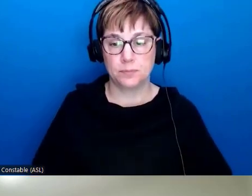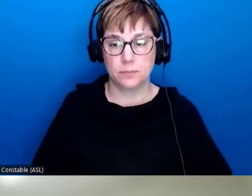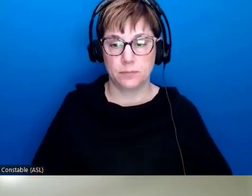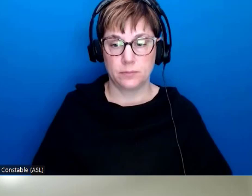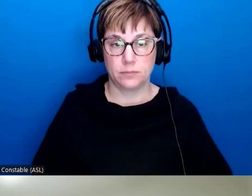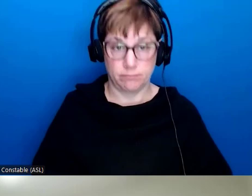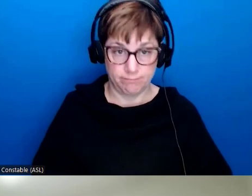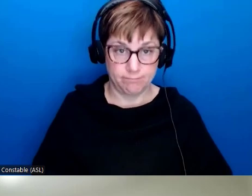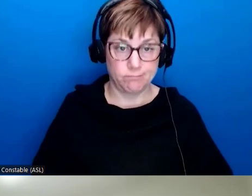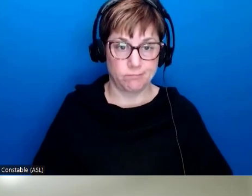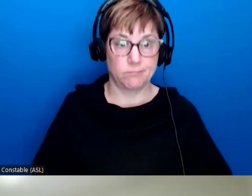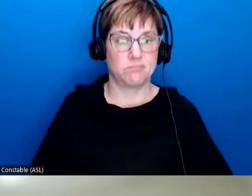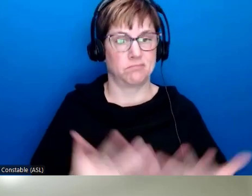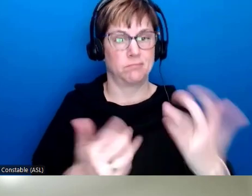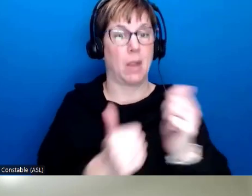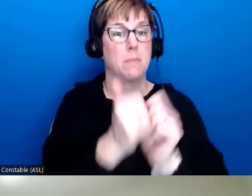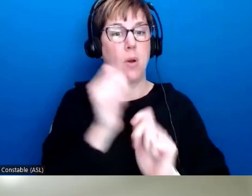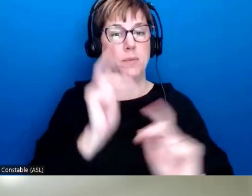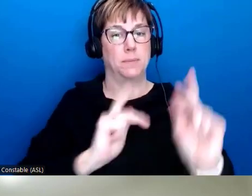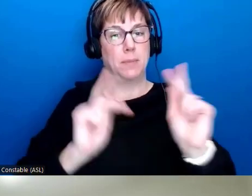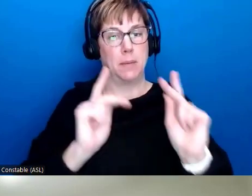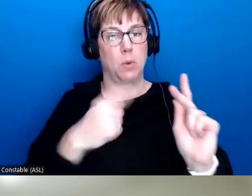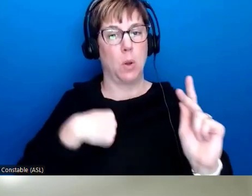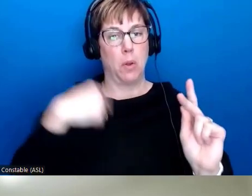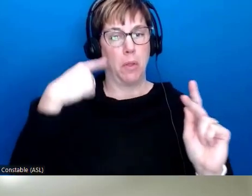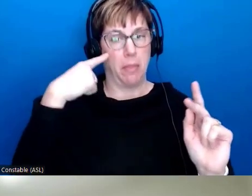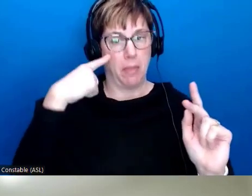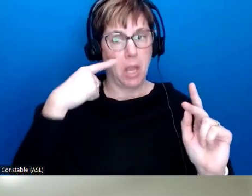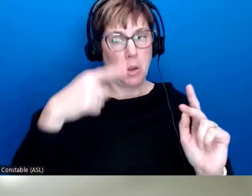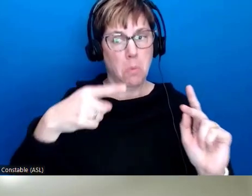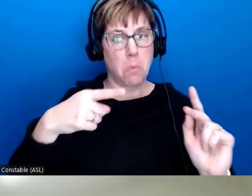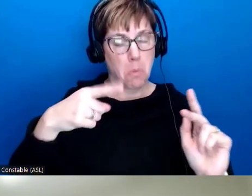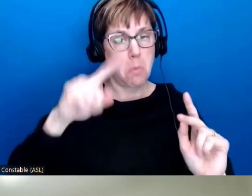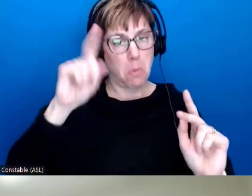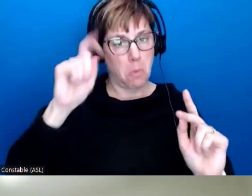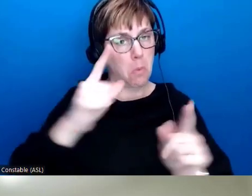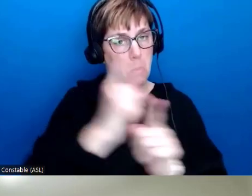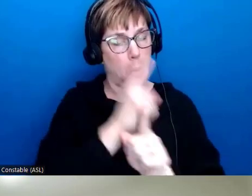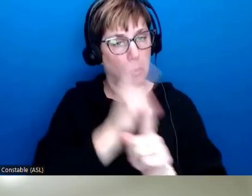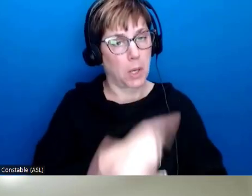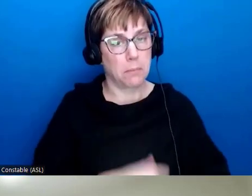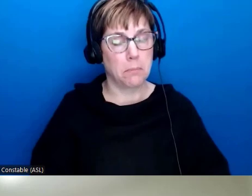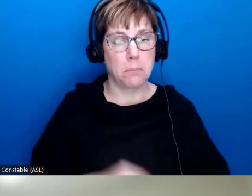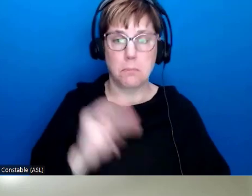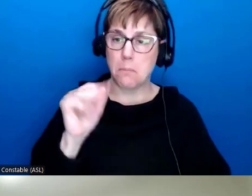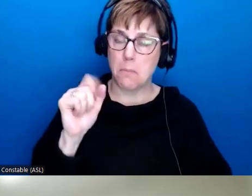So pretty overwhelmingly, most people think that this is an okay question, Matt.